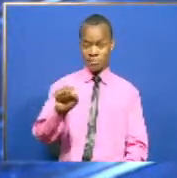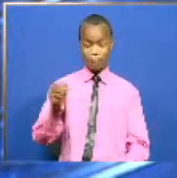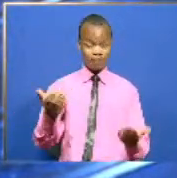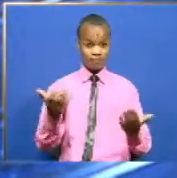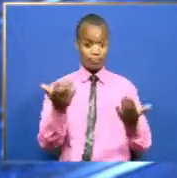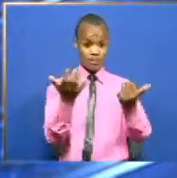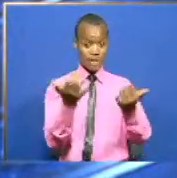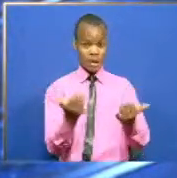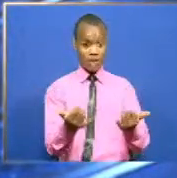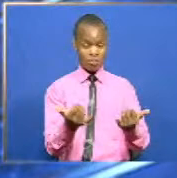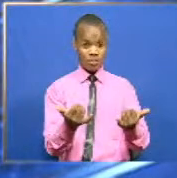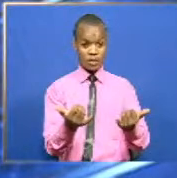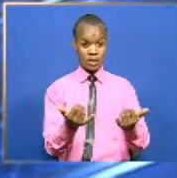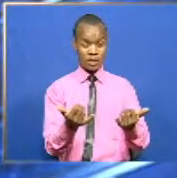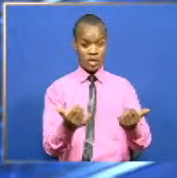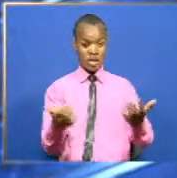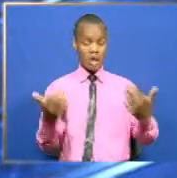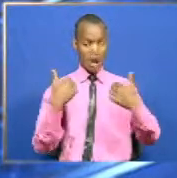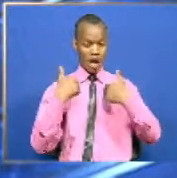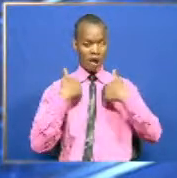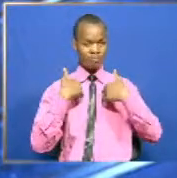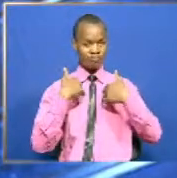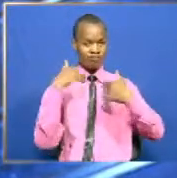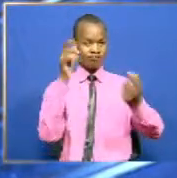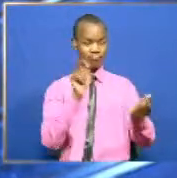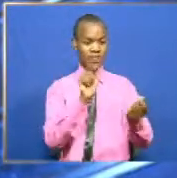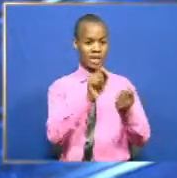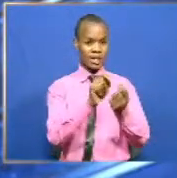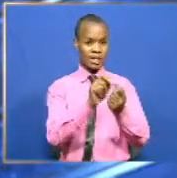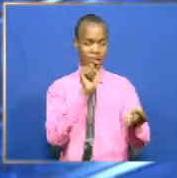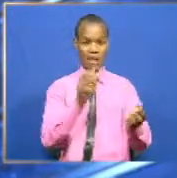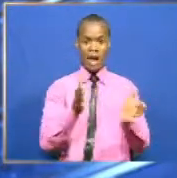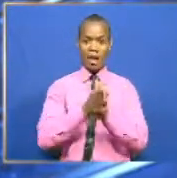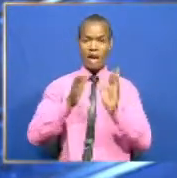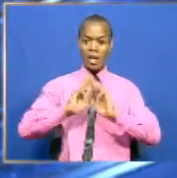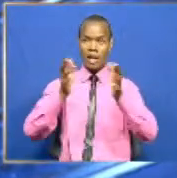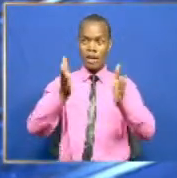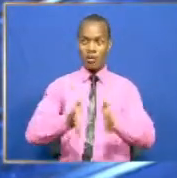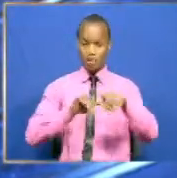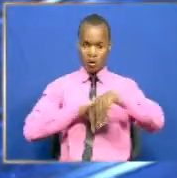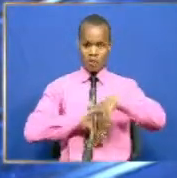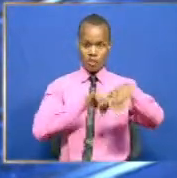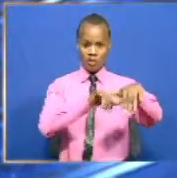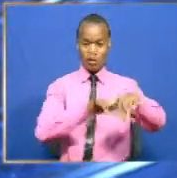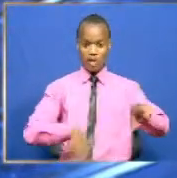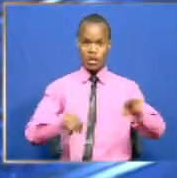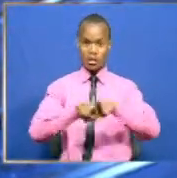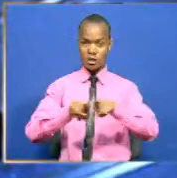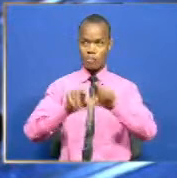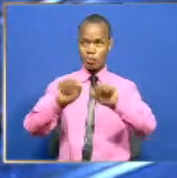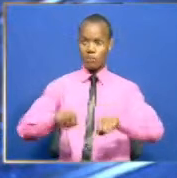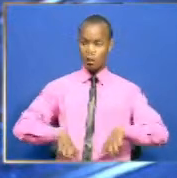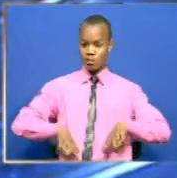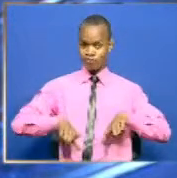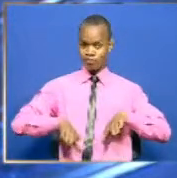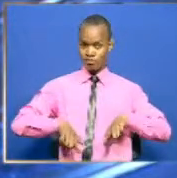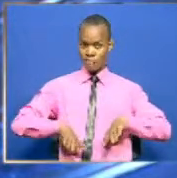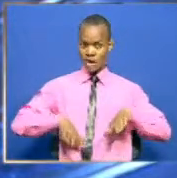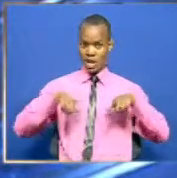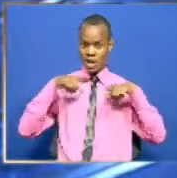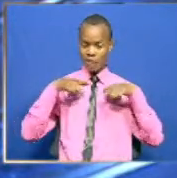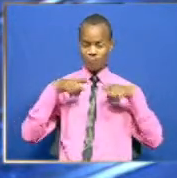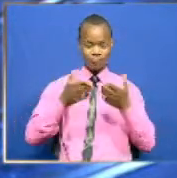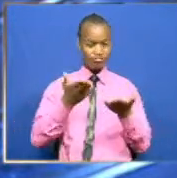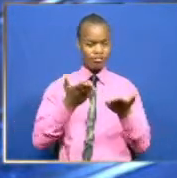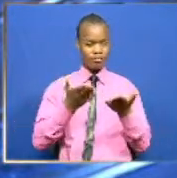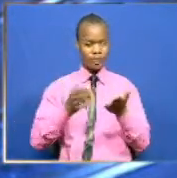conducting mass testing. Irene Muchuma Udim is following those matters for us. We'll be switching to her in a